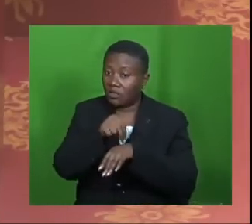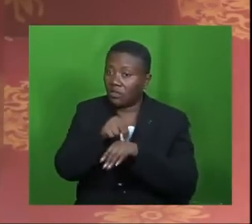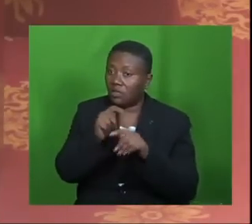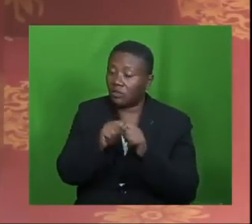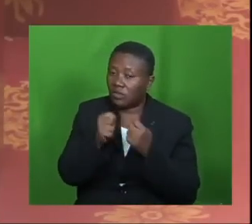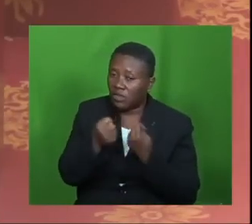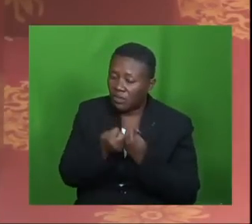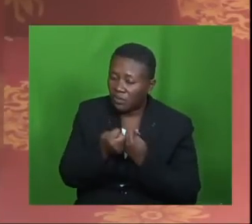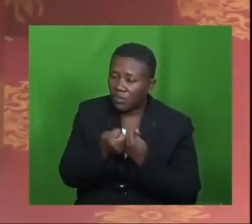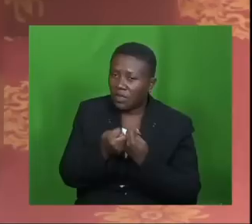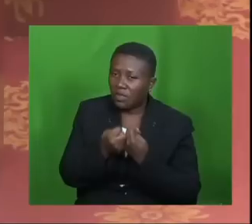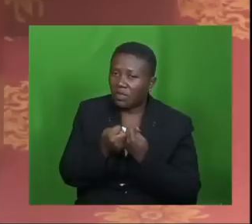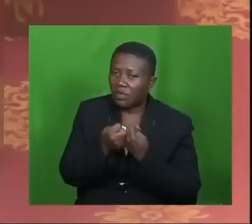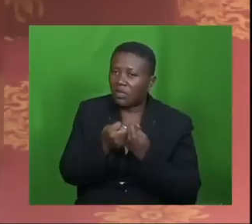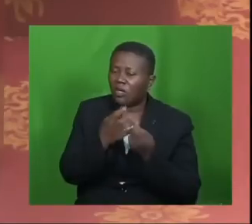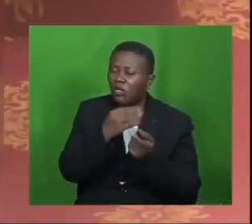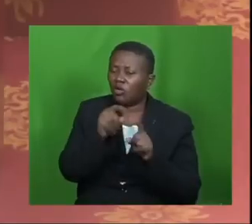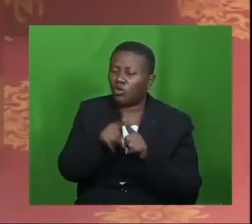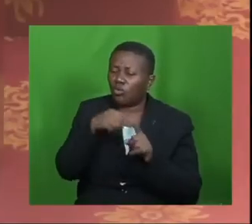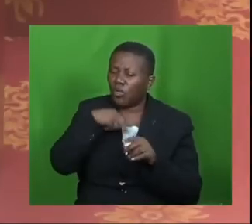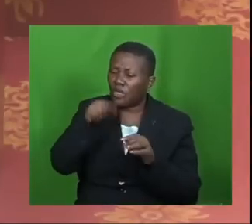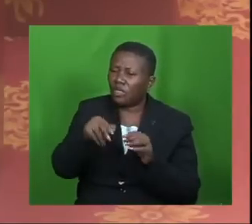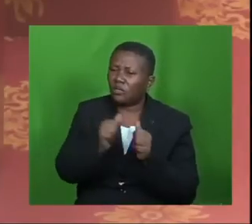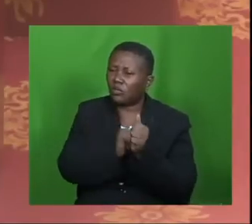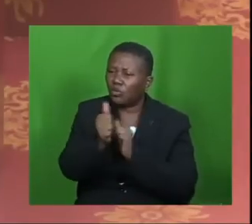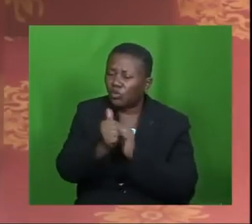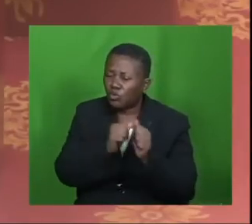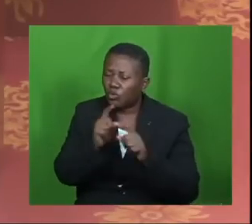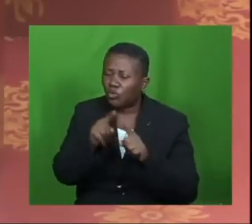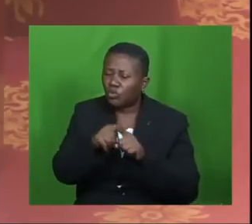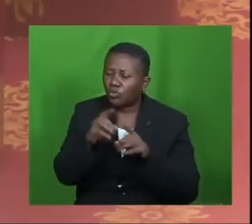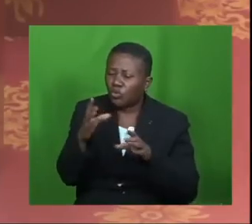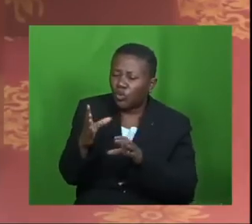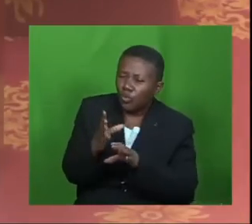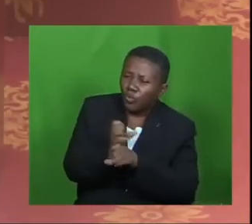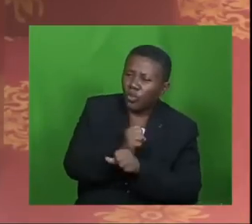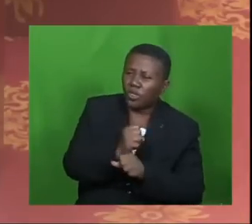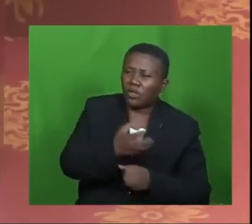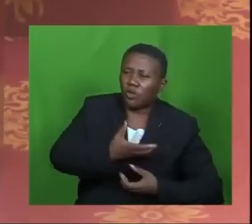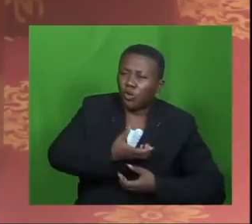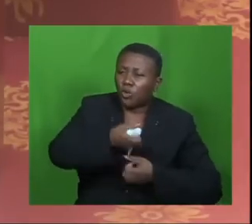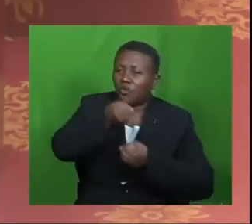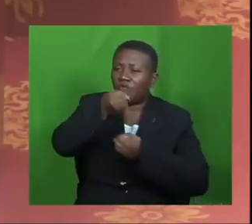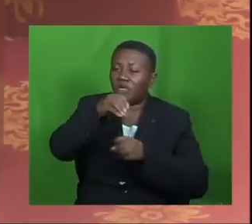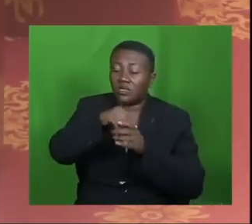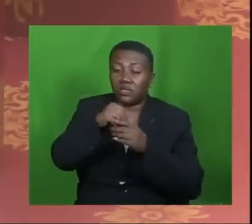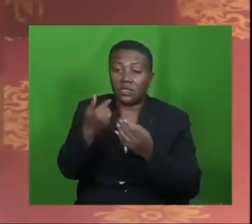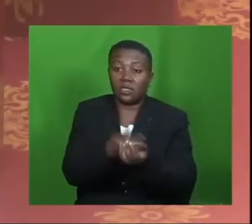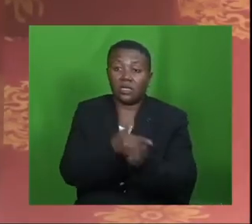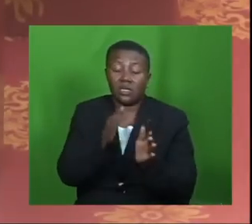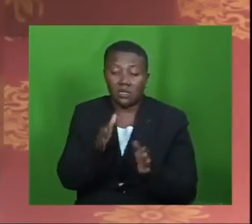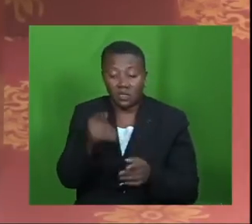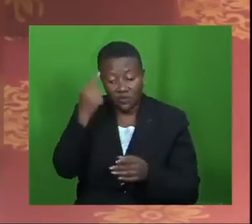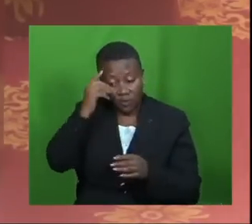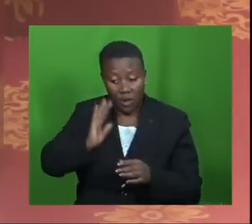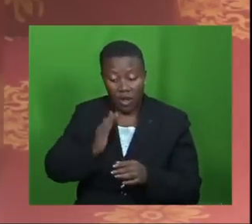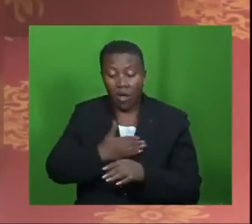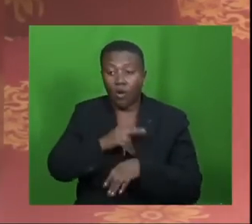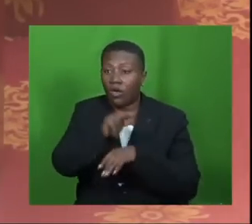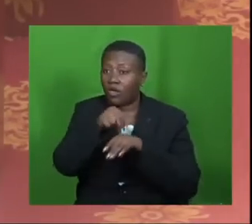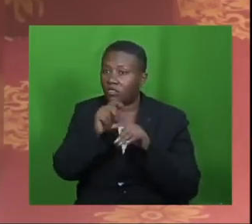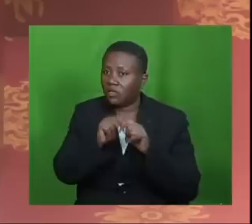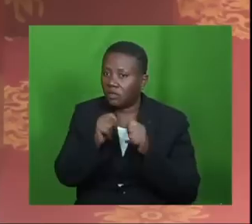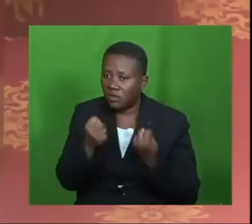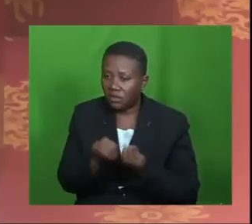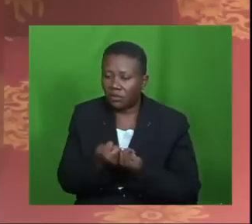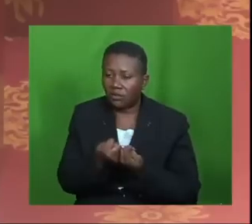complete and win confidence of Ghanaians, especially the managerial process of our national team. World Cup Legacy